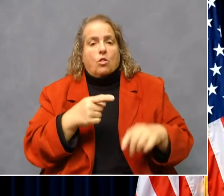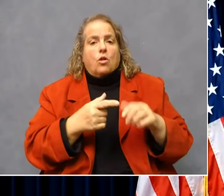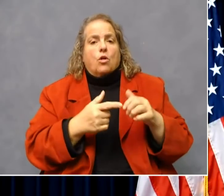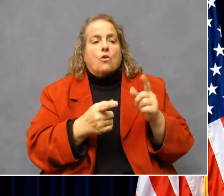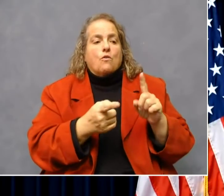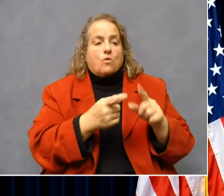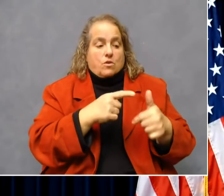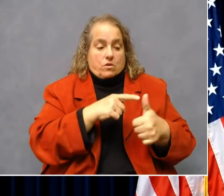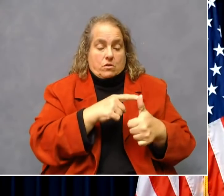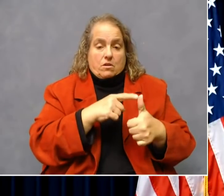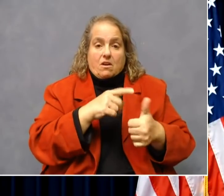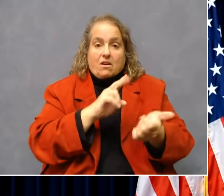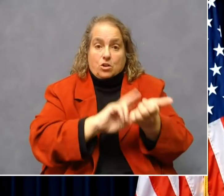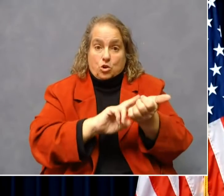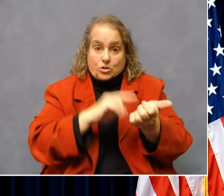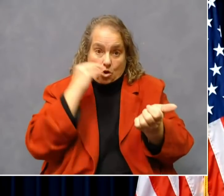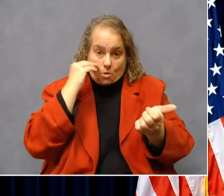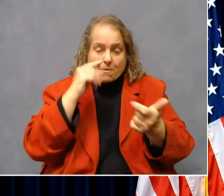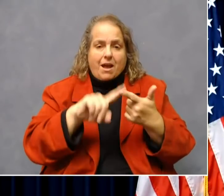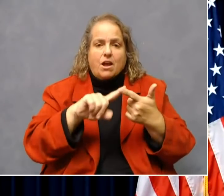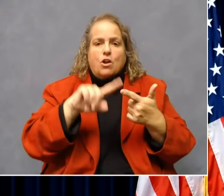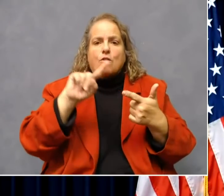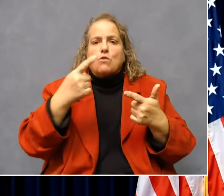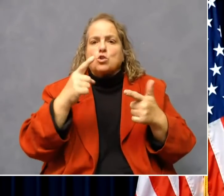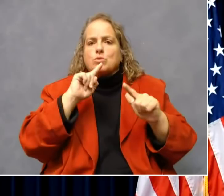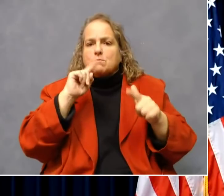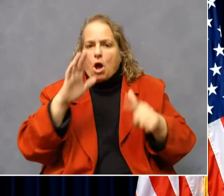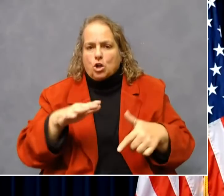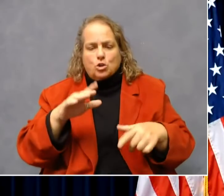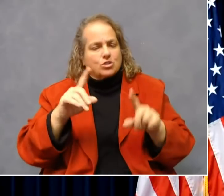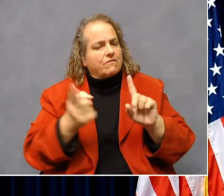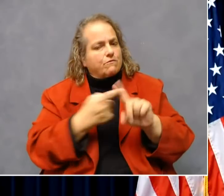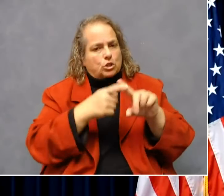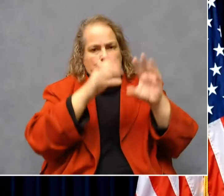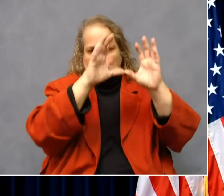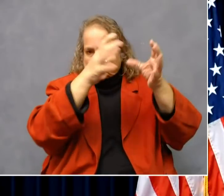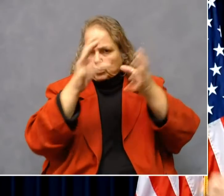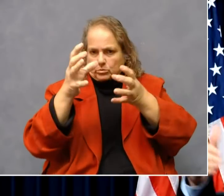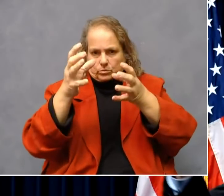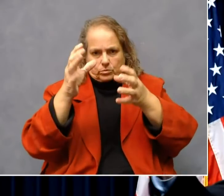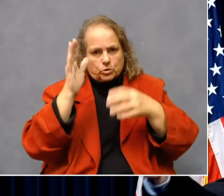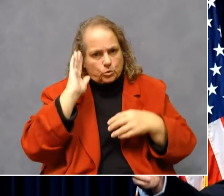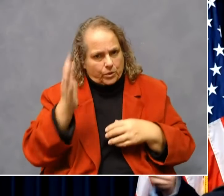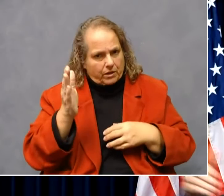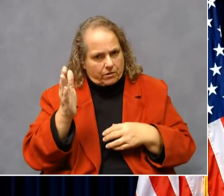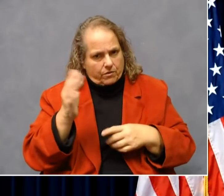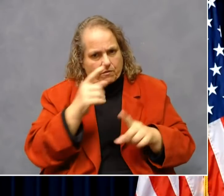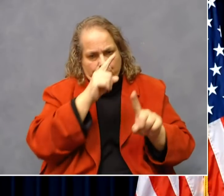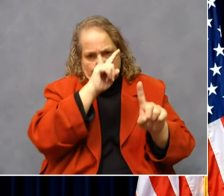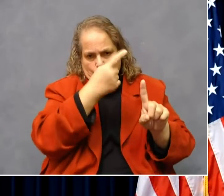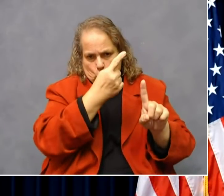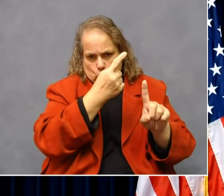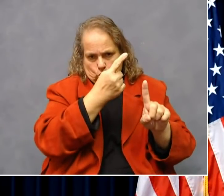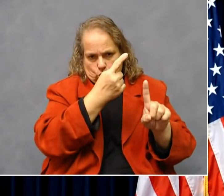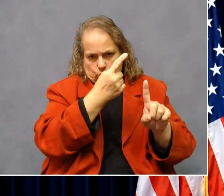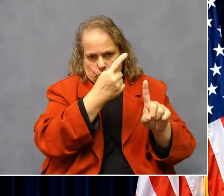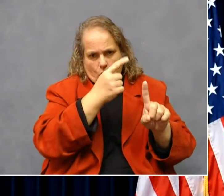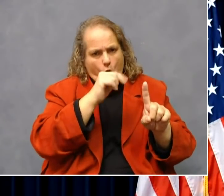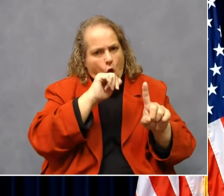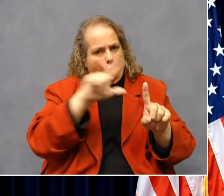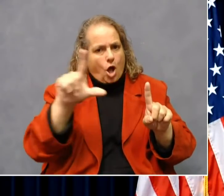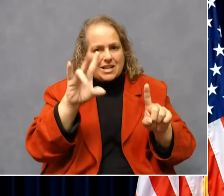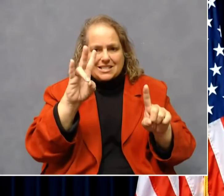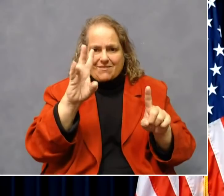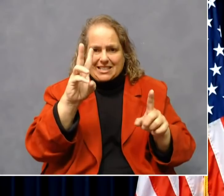and that'll all those doses will go to those groups and still not have fully vaccinated